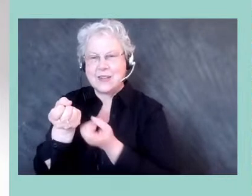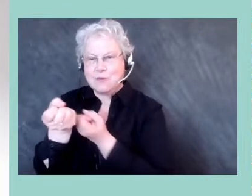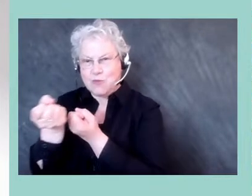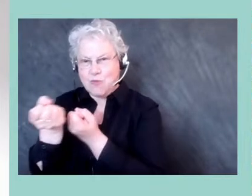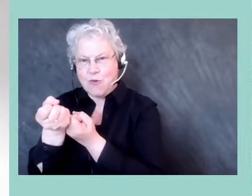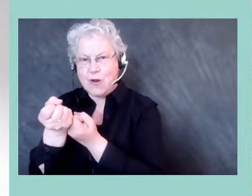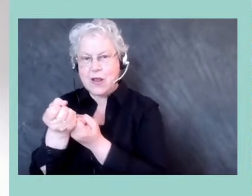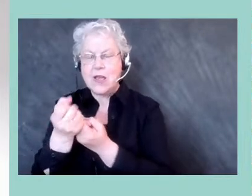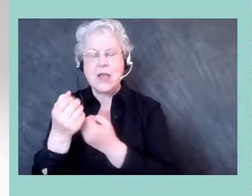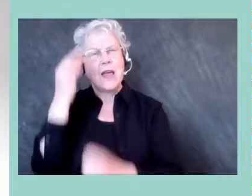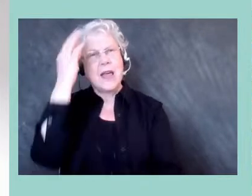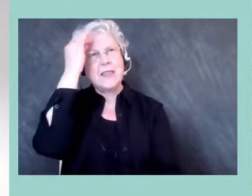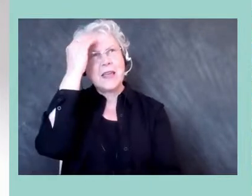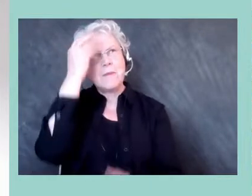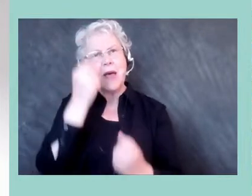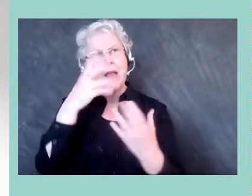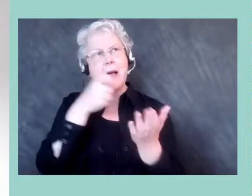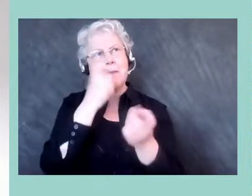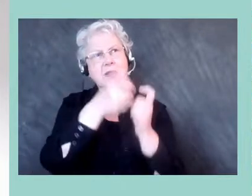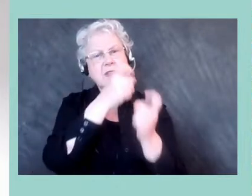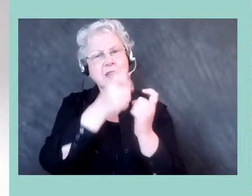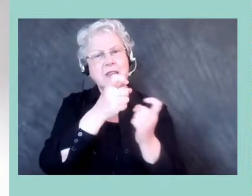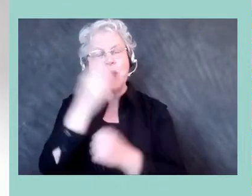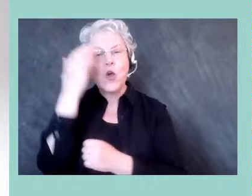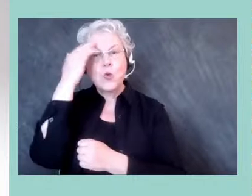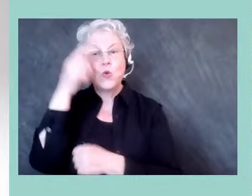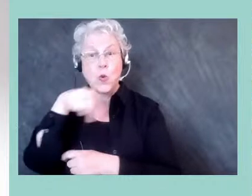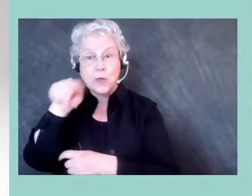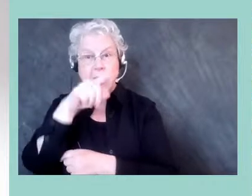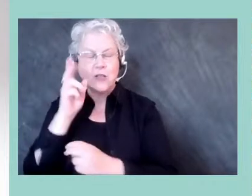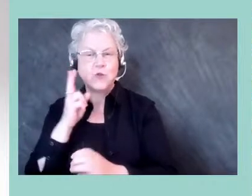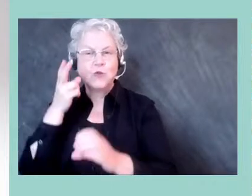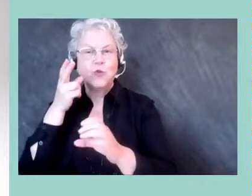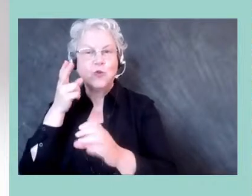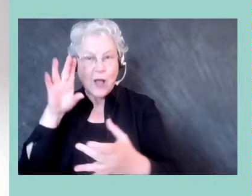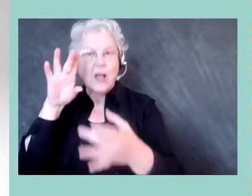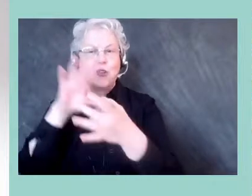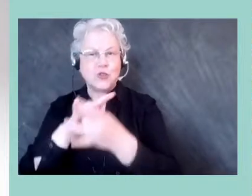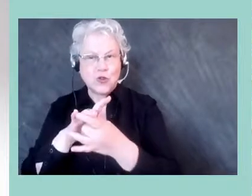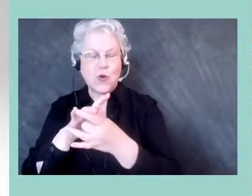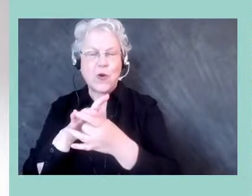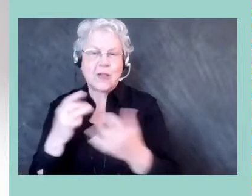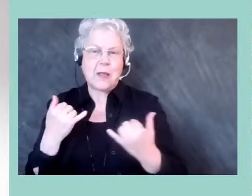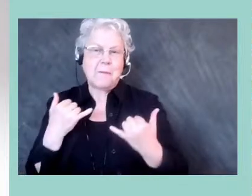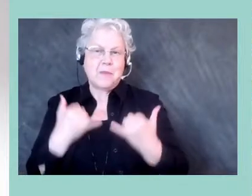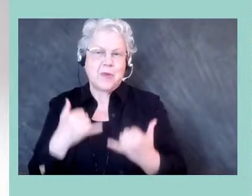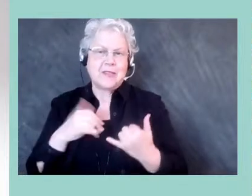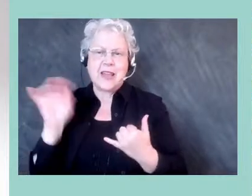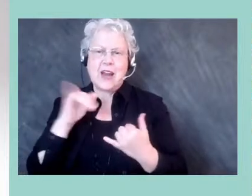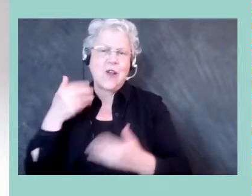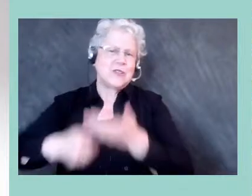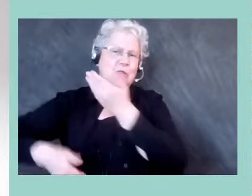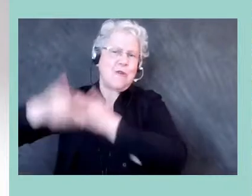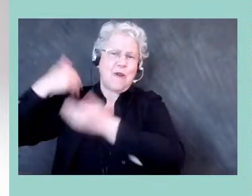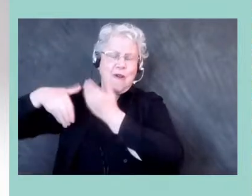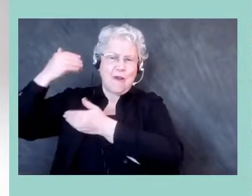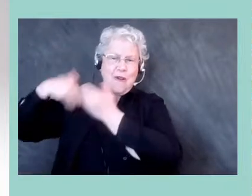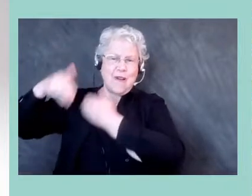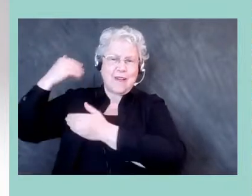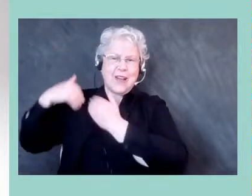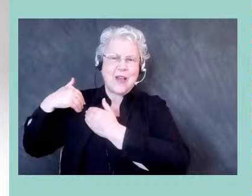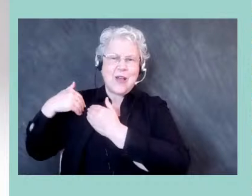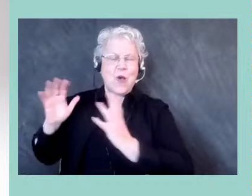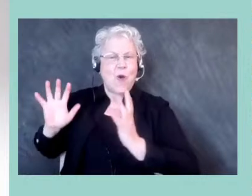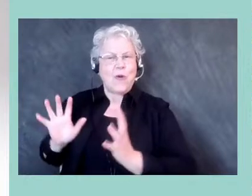are joining the many present and future ancestors nudging the great unfolding towards ever more